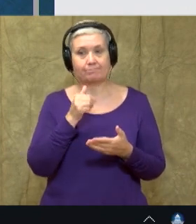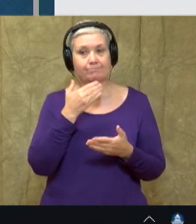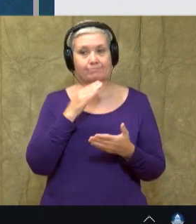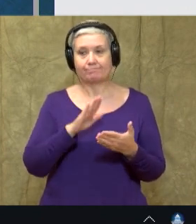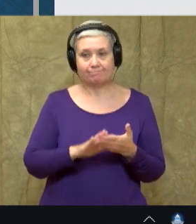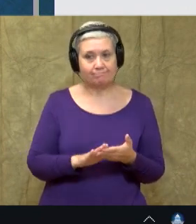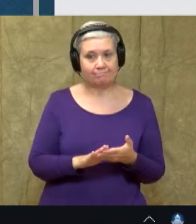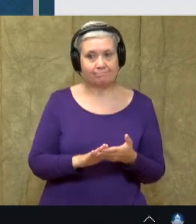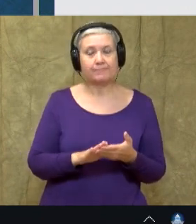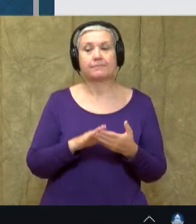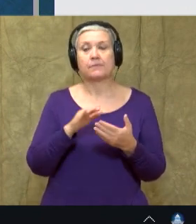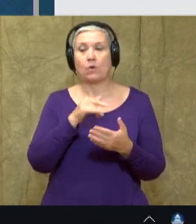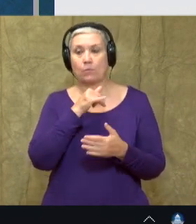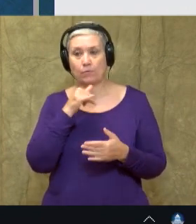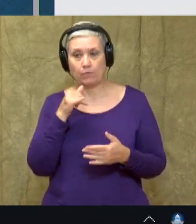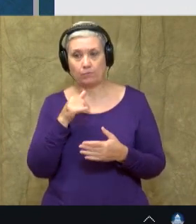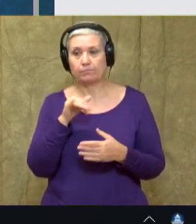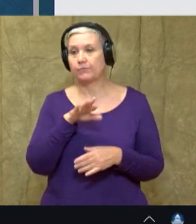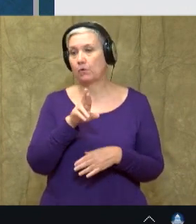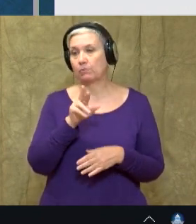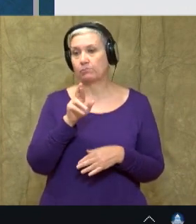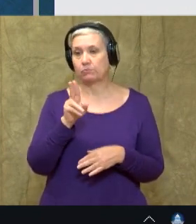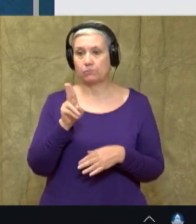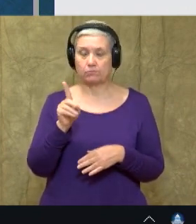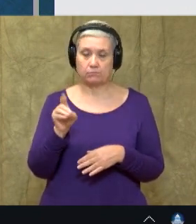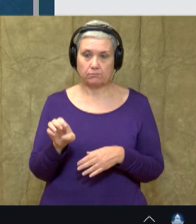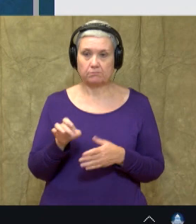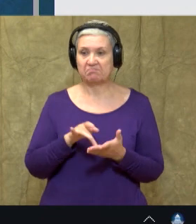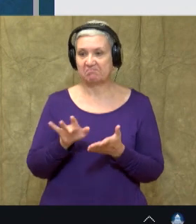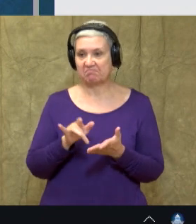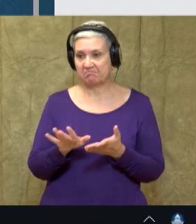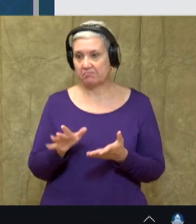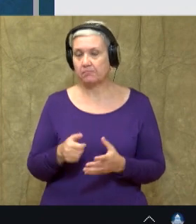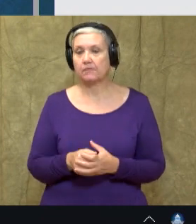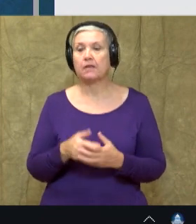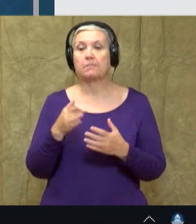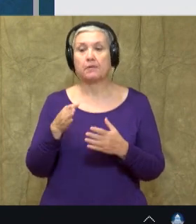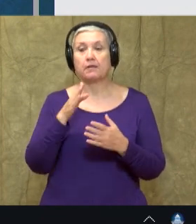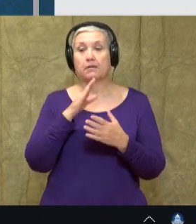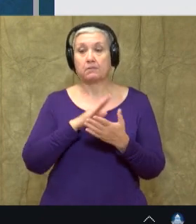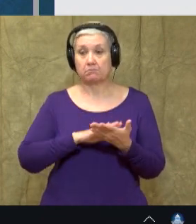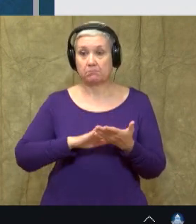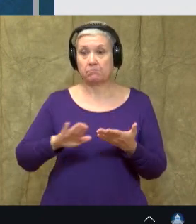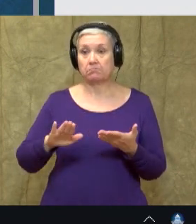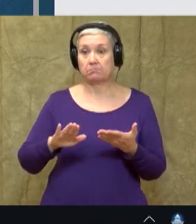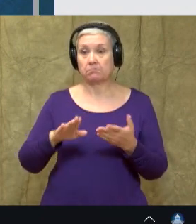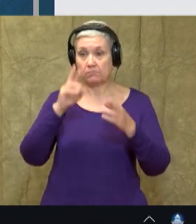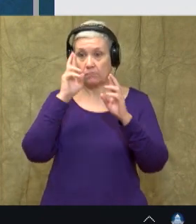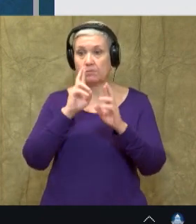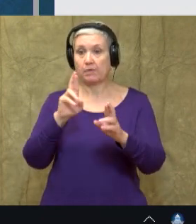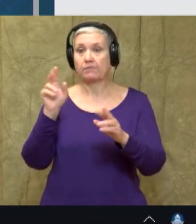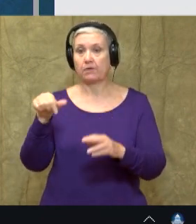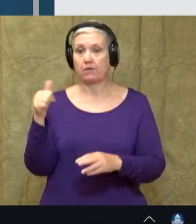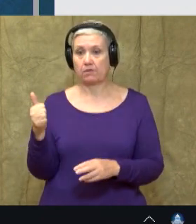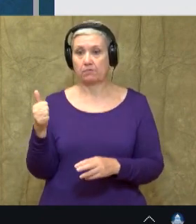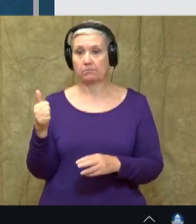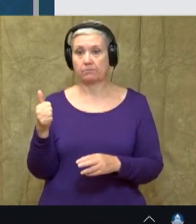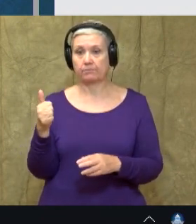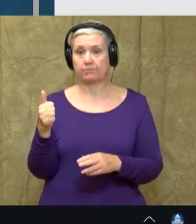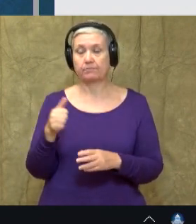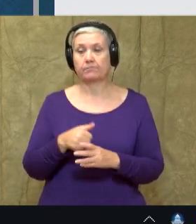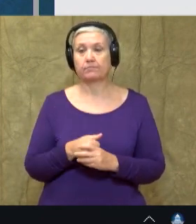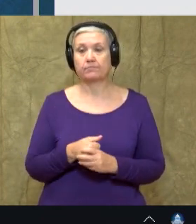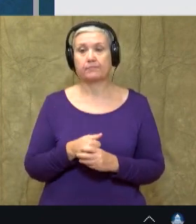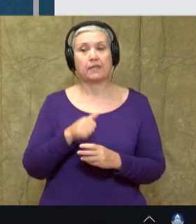be respectful of your post. Be kind, be polite, be respectful to others. Please refrain